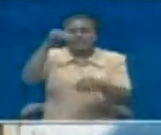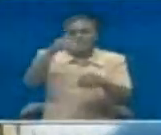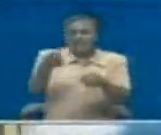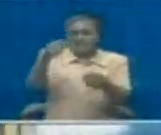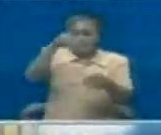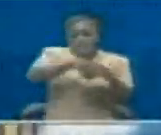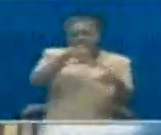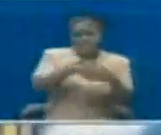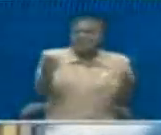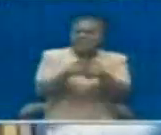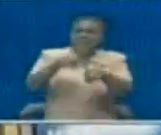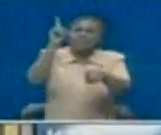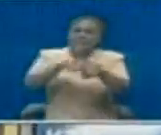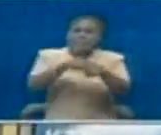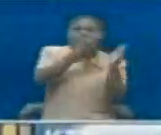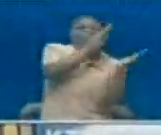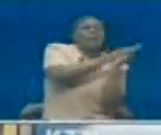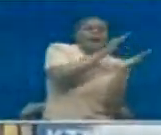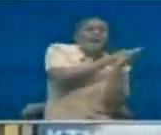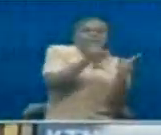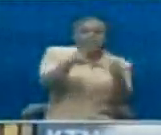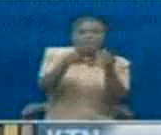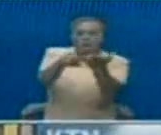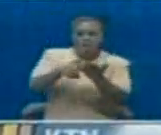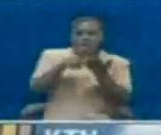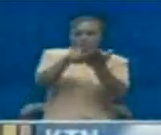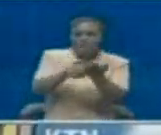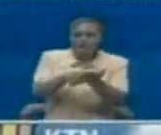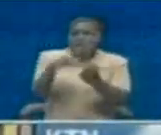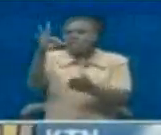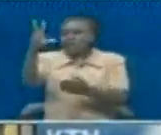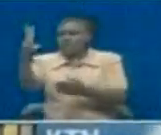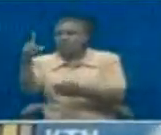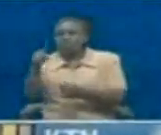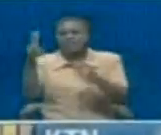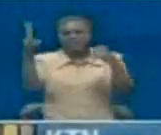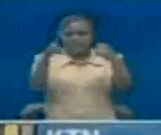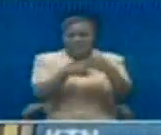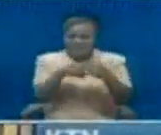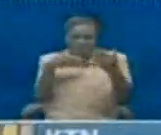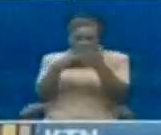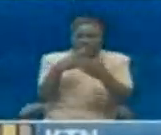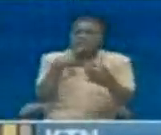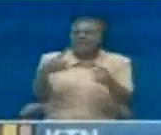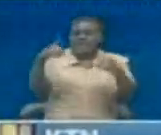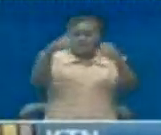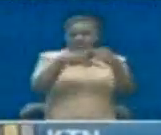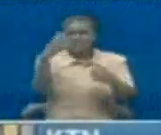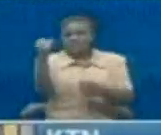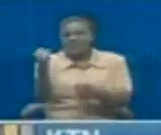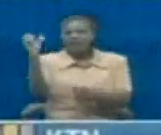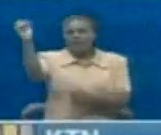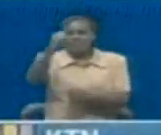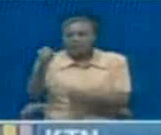Now, during the same period, the bank's loan book surged to 32.7%, which is just about 165.8 billion